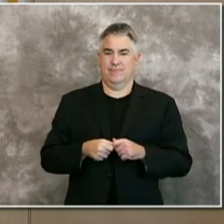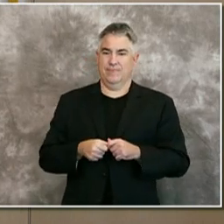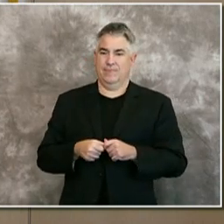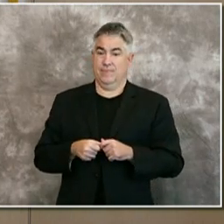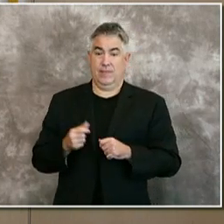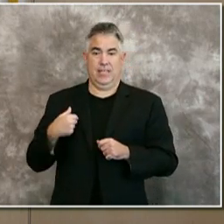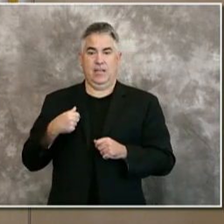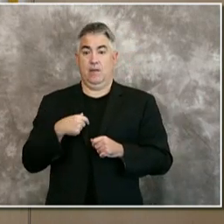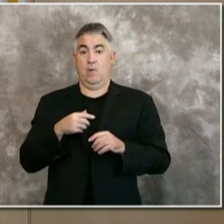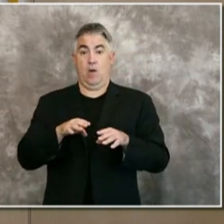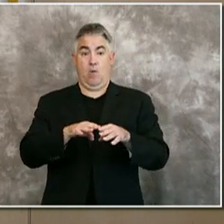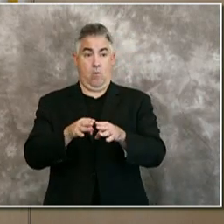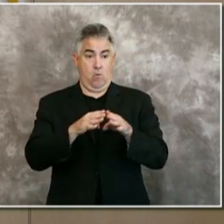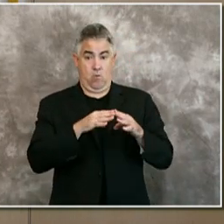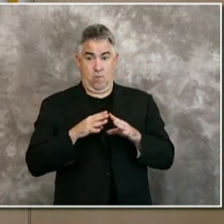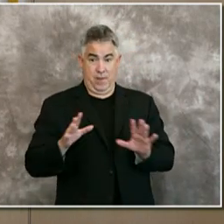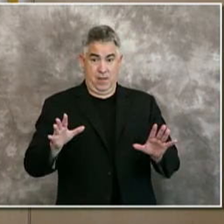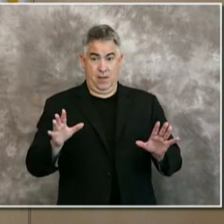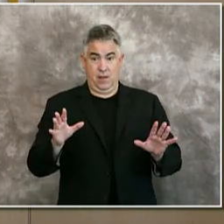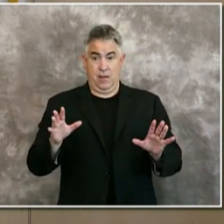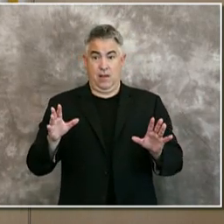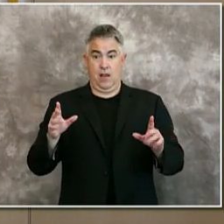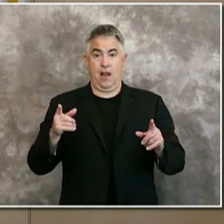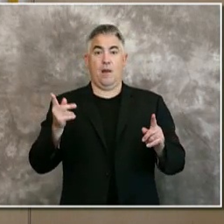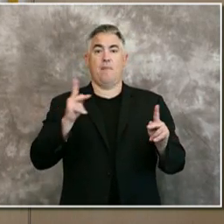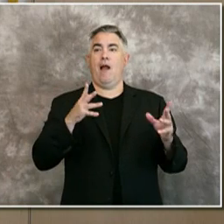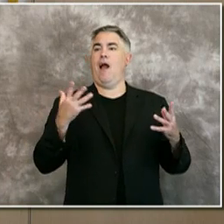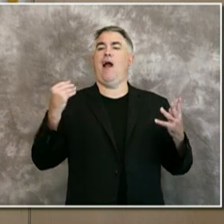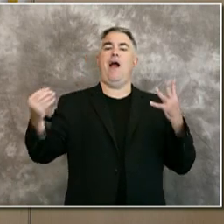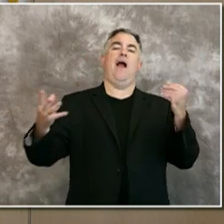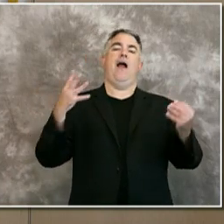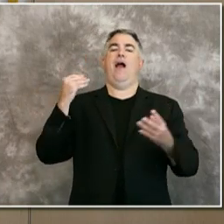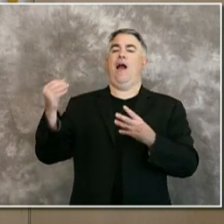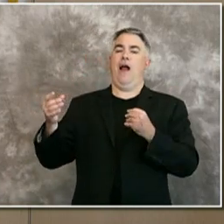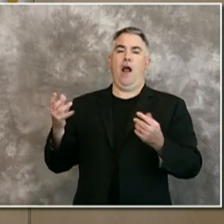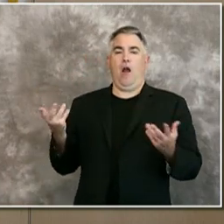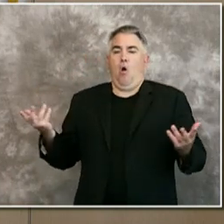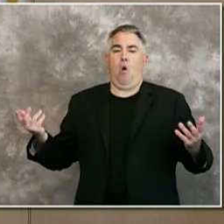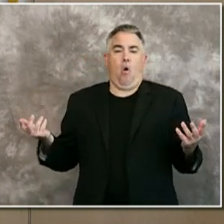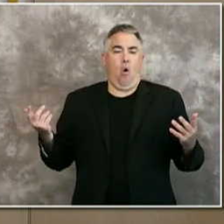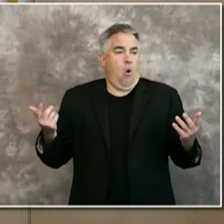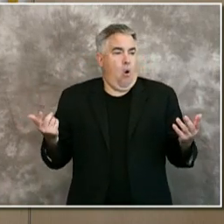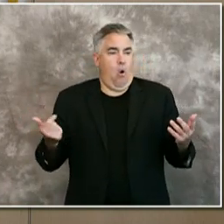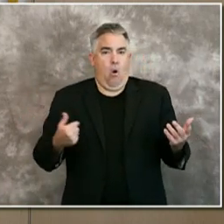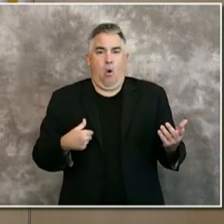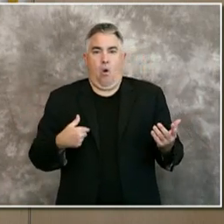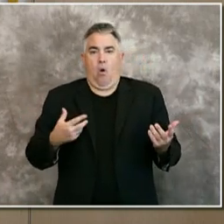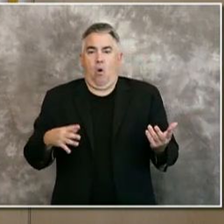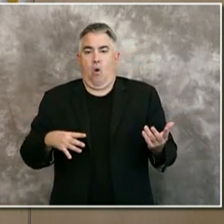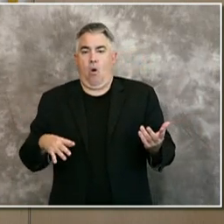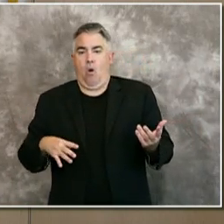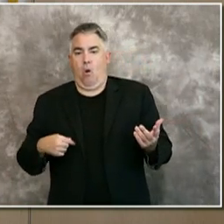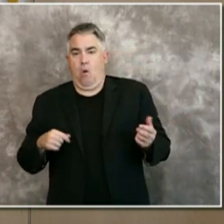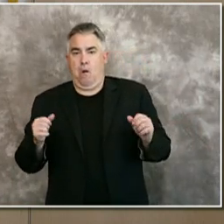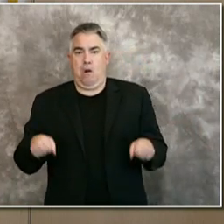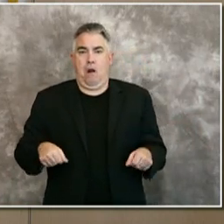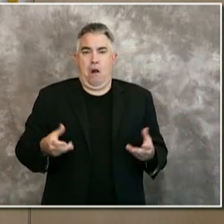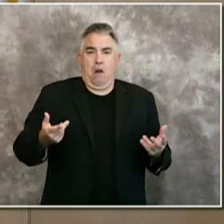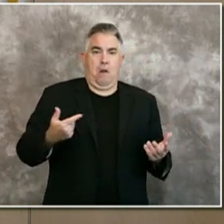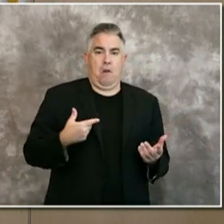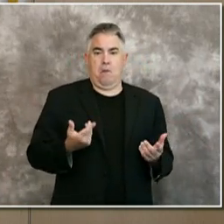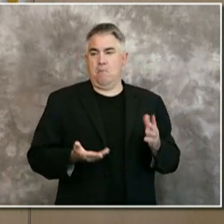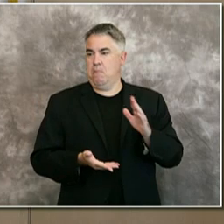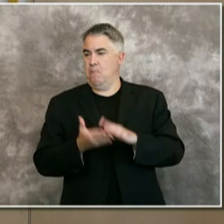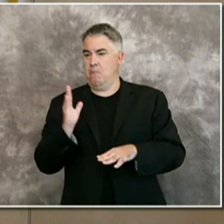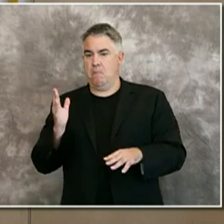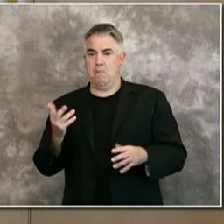open back up, people are out feeling comfortable and feeling as if they can just get